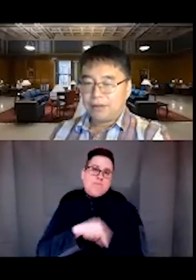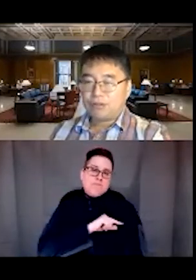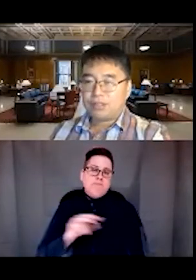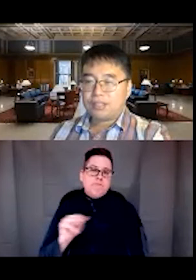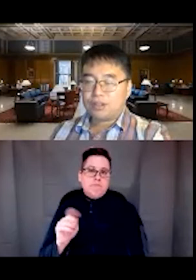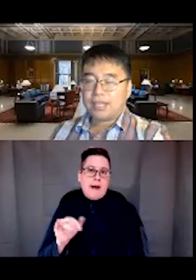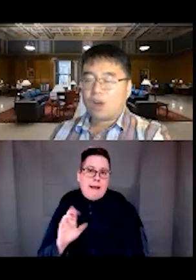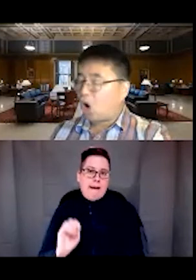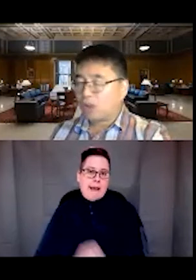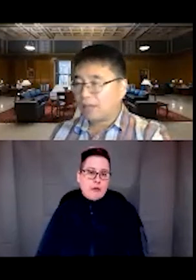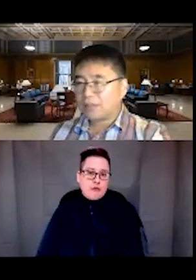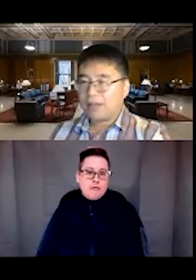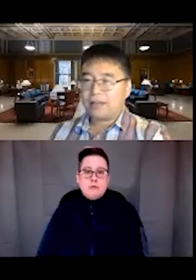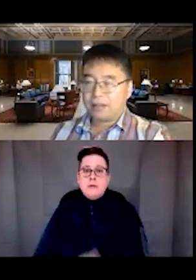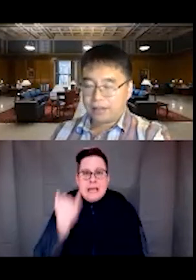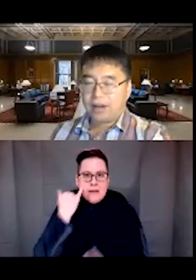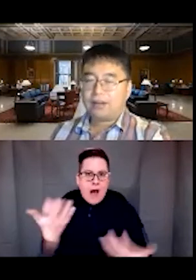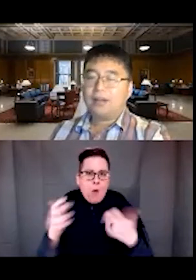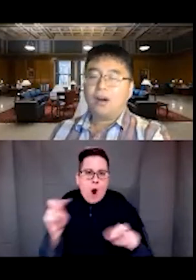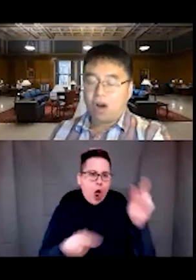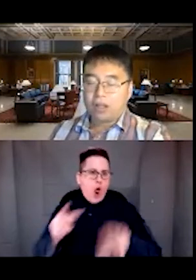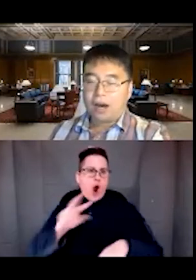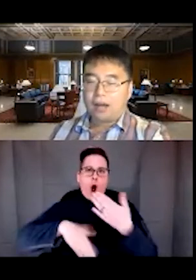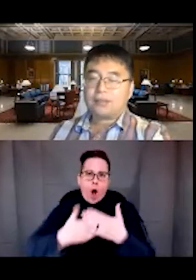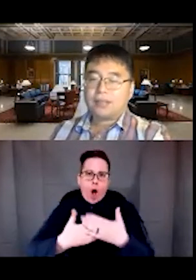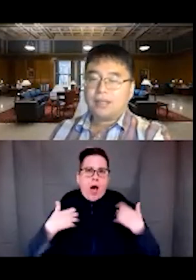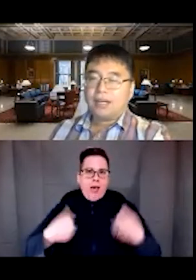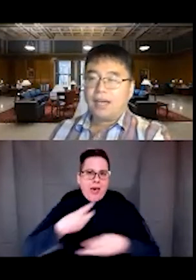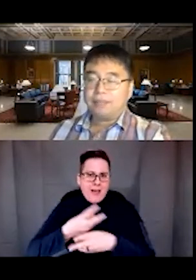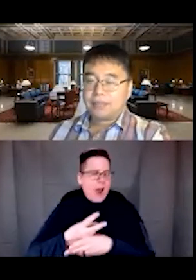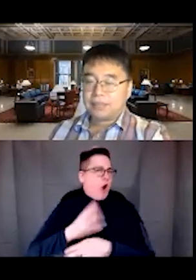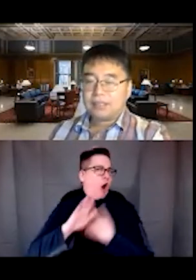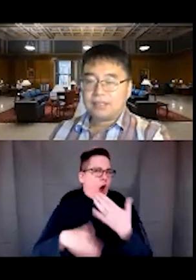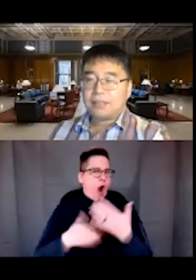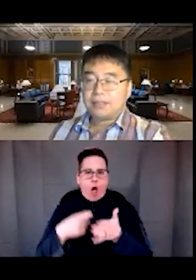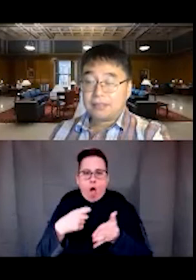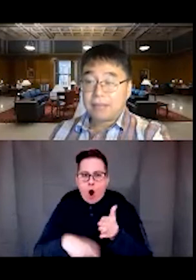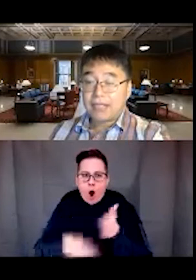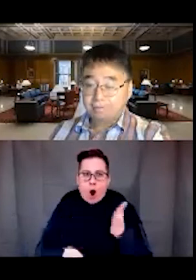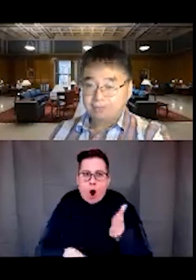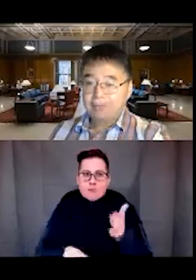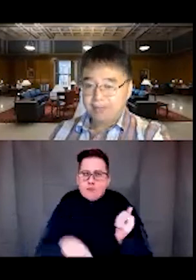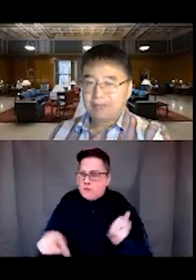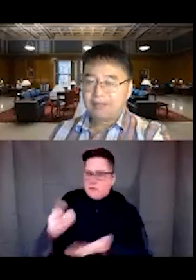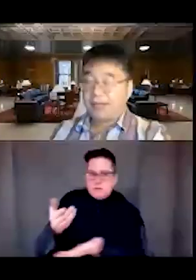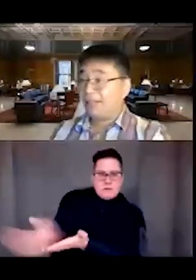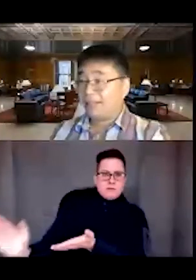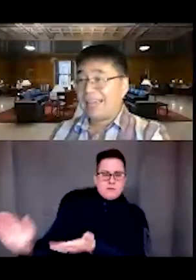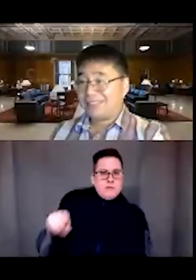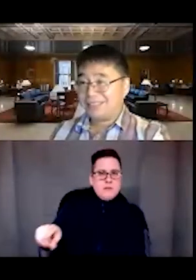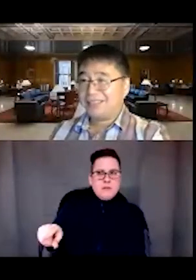if I'm interested in looking at all types of healthcare, all cause, I'm systematically missing